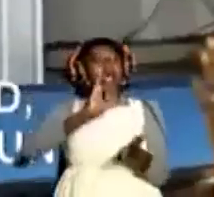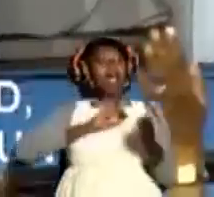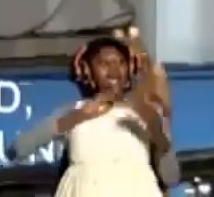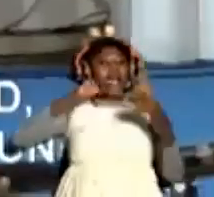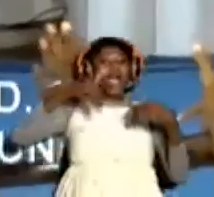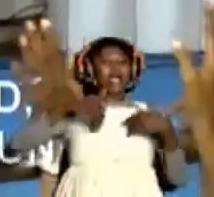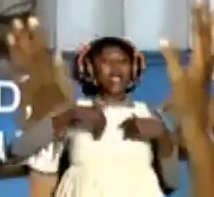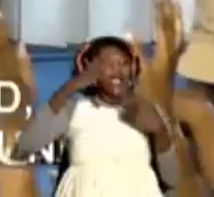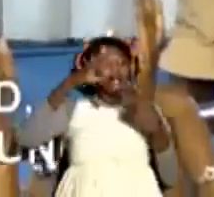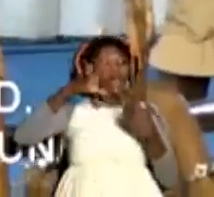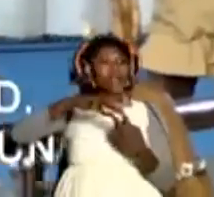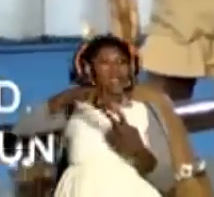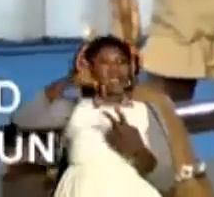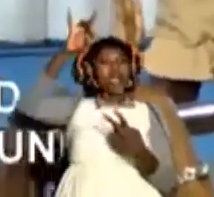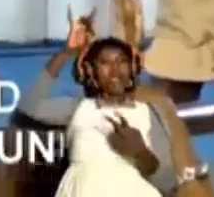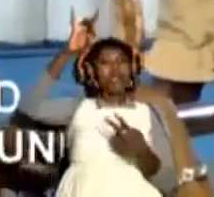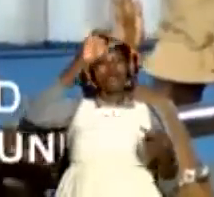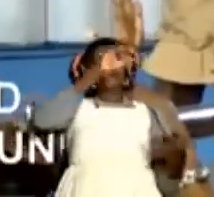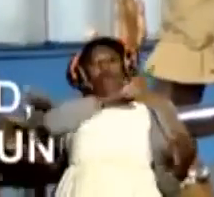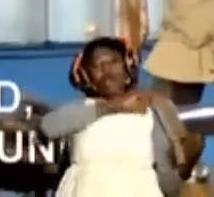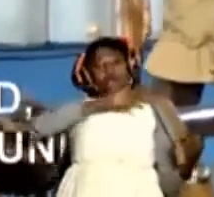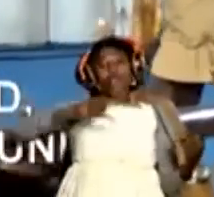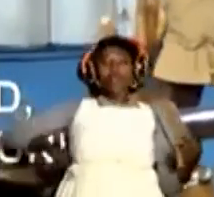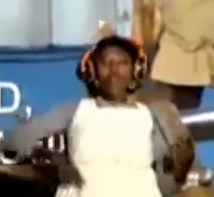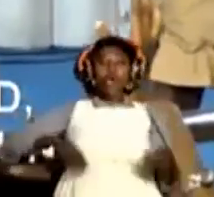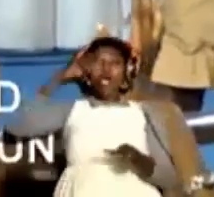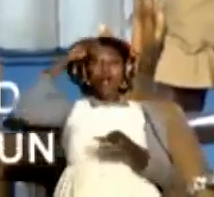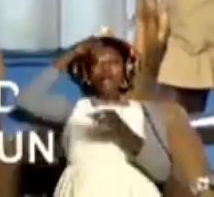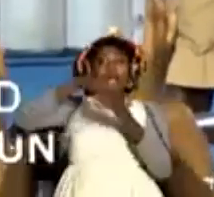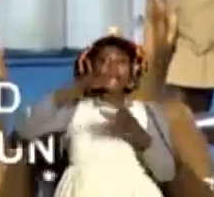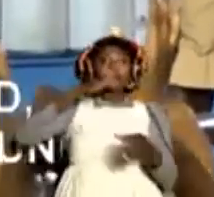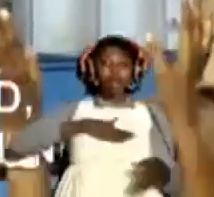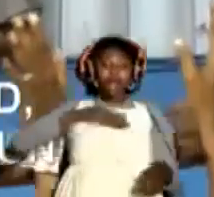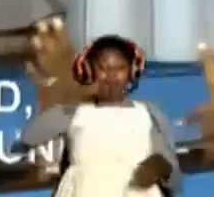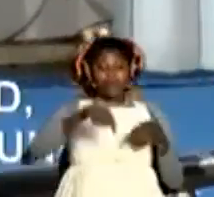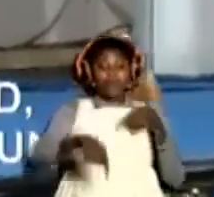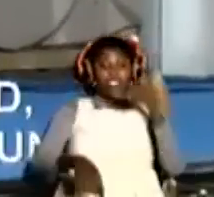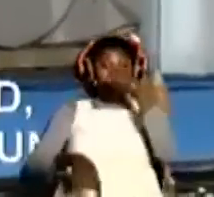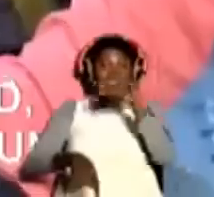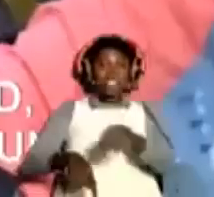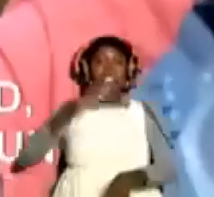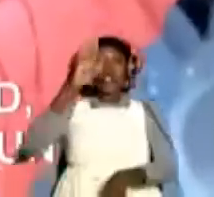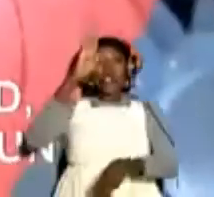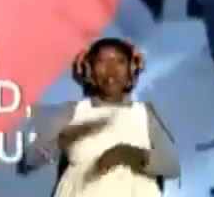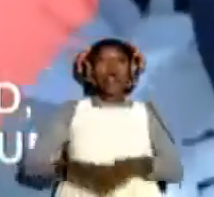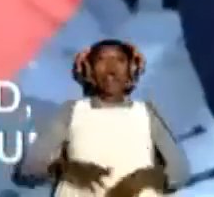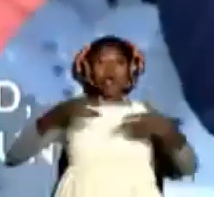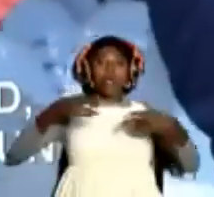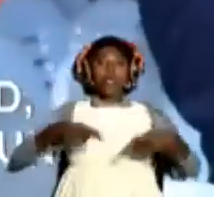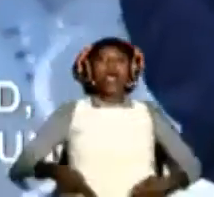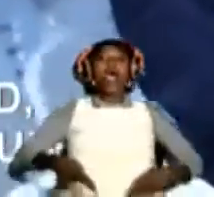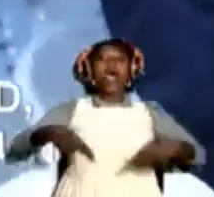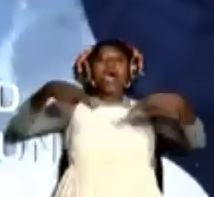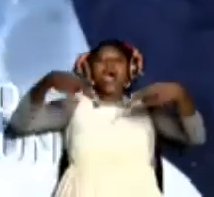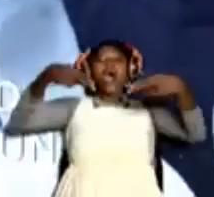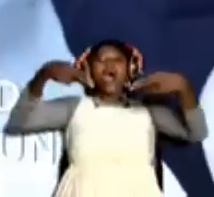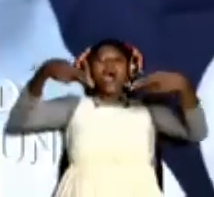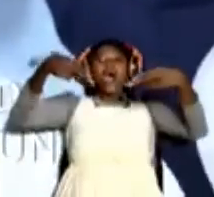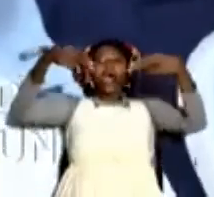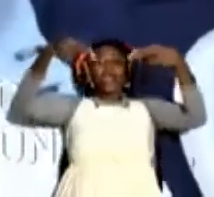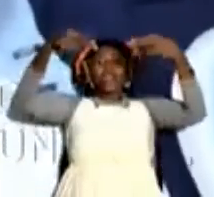sister. This dryness must go. This dryness. This empty noise must